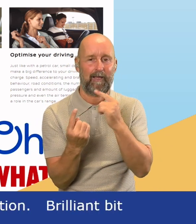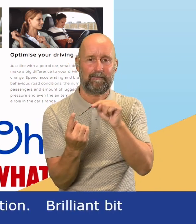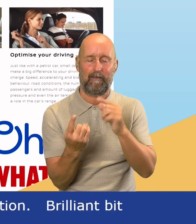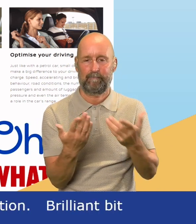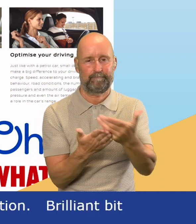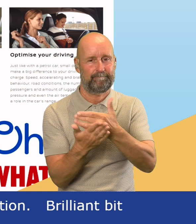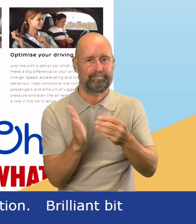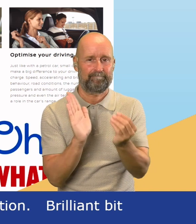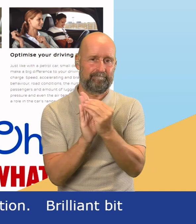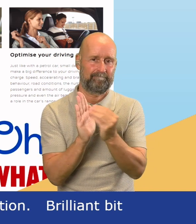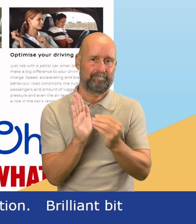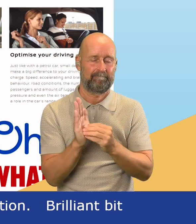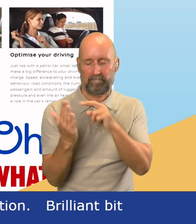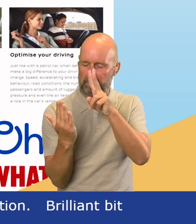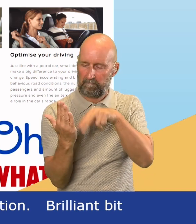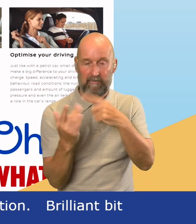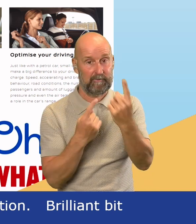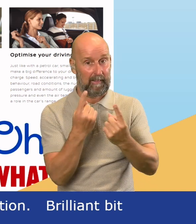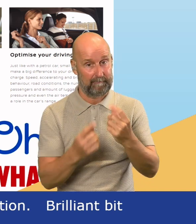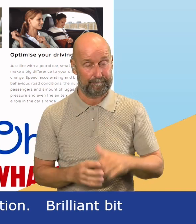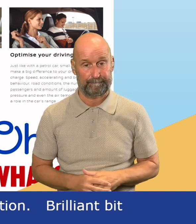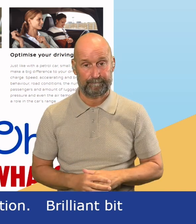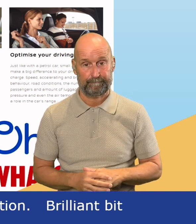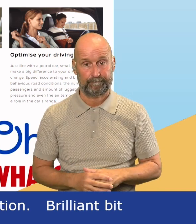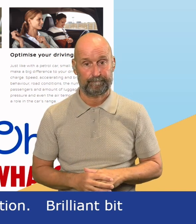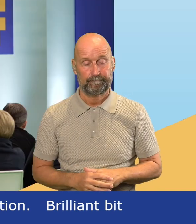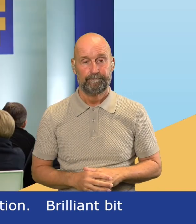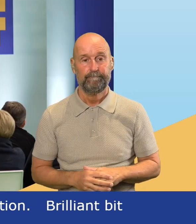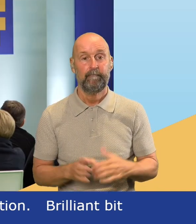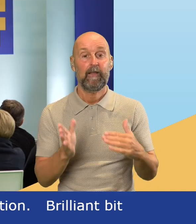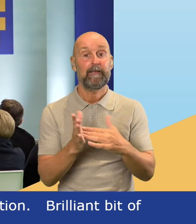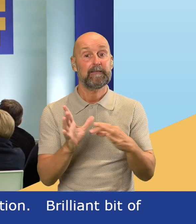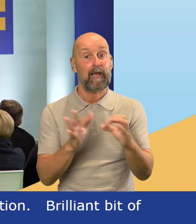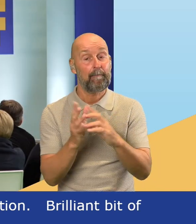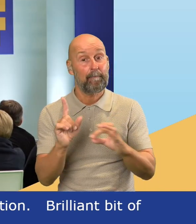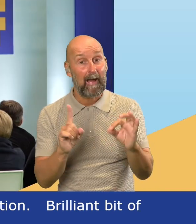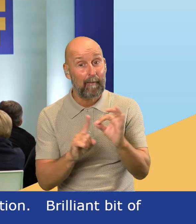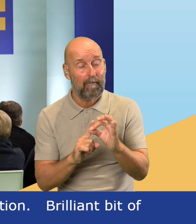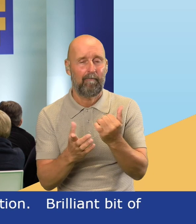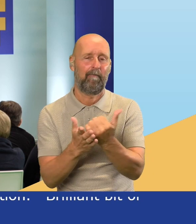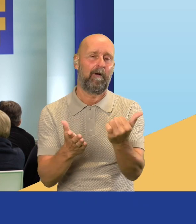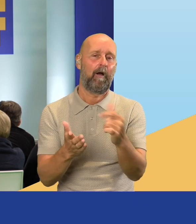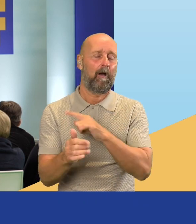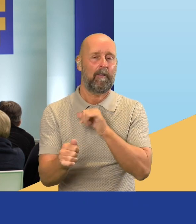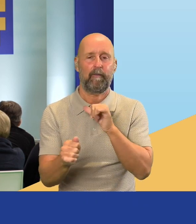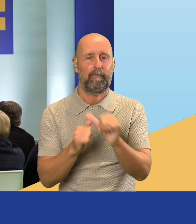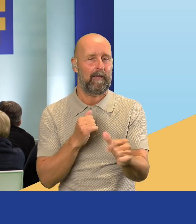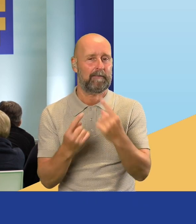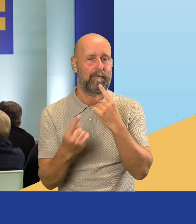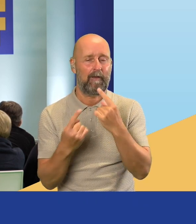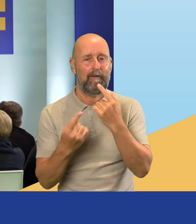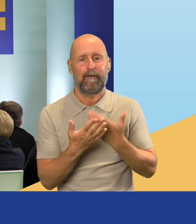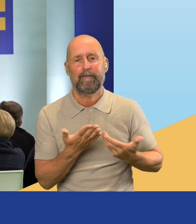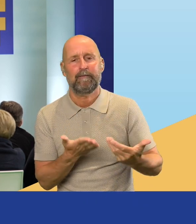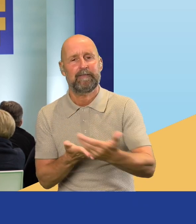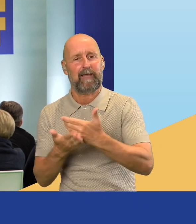you to challenge, interrogate, look at yourself. In addition, ZapMap are brilliant. So look at ZapMap. They have the best amount of data, or